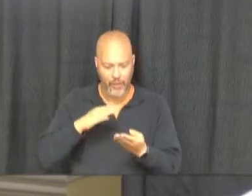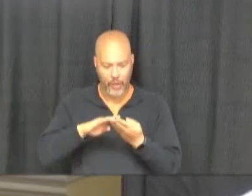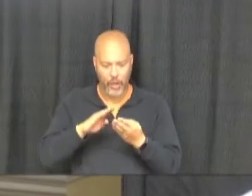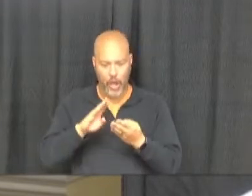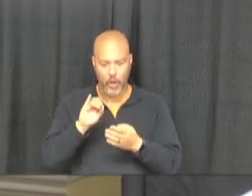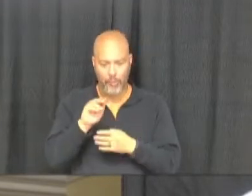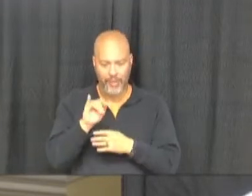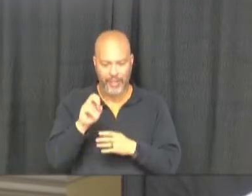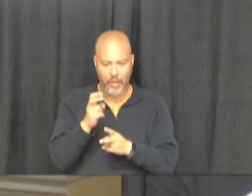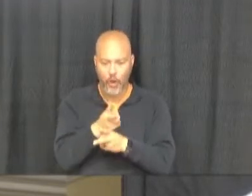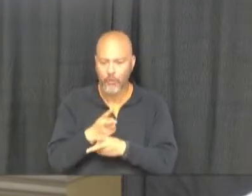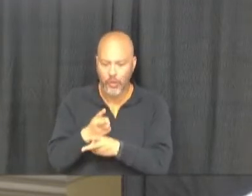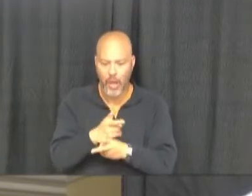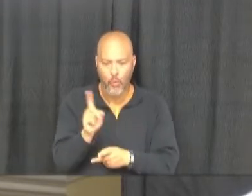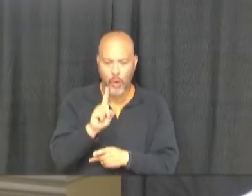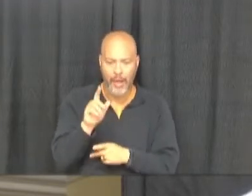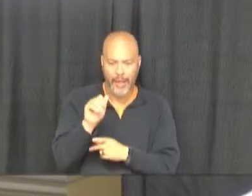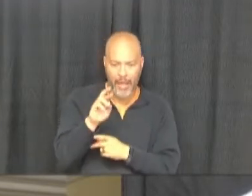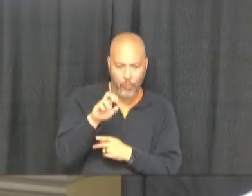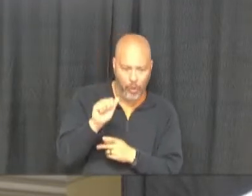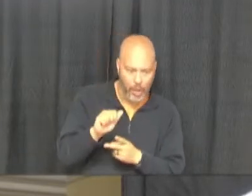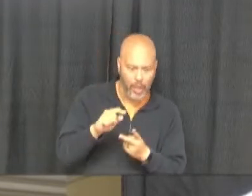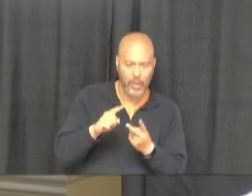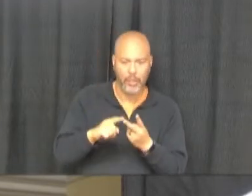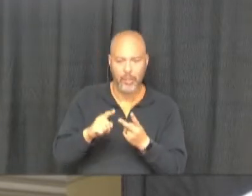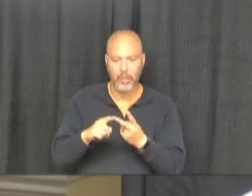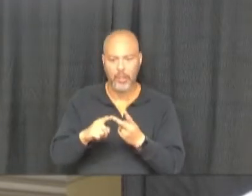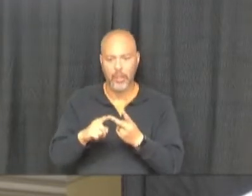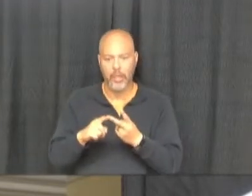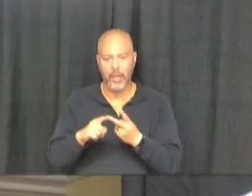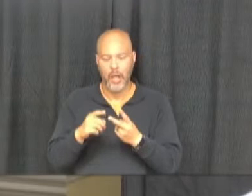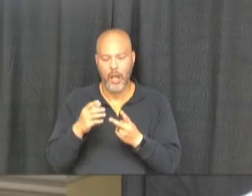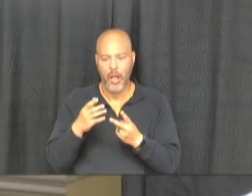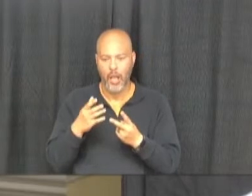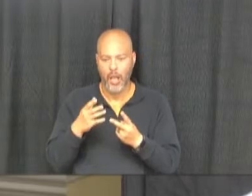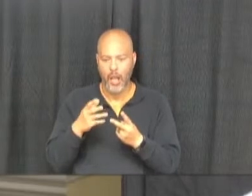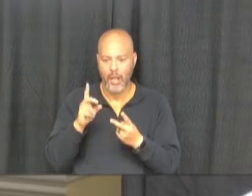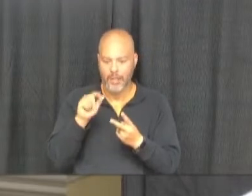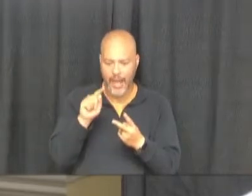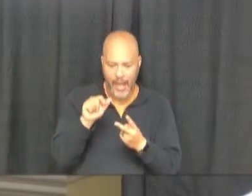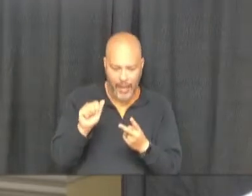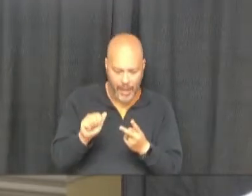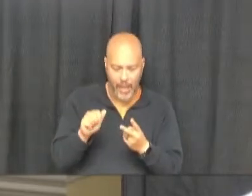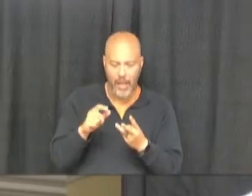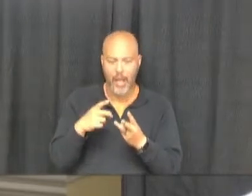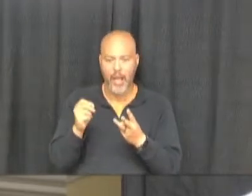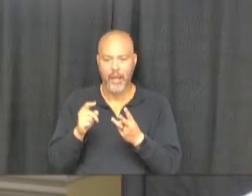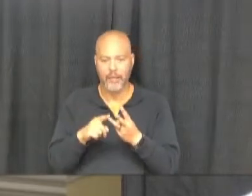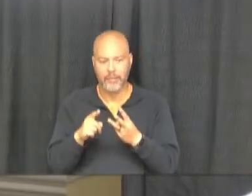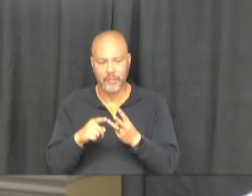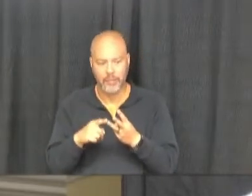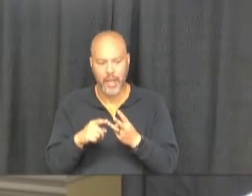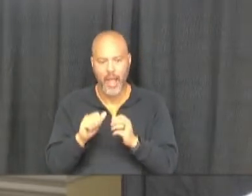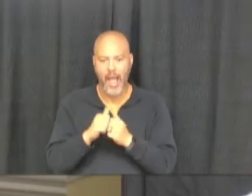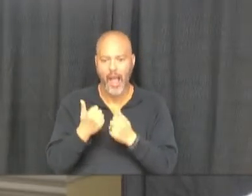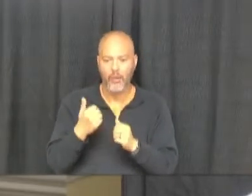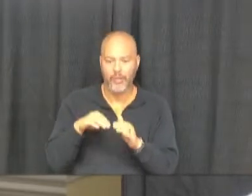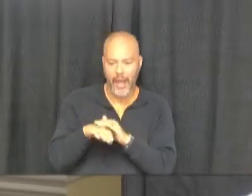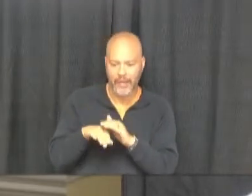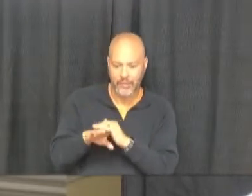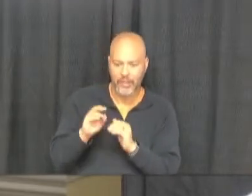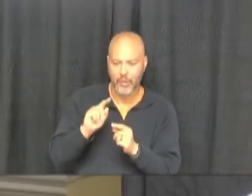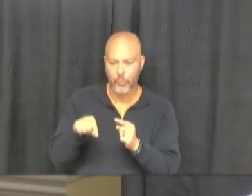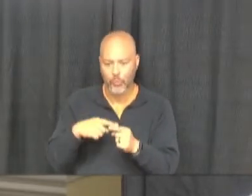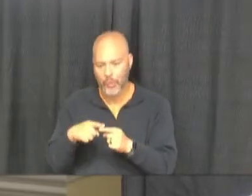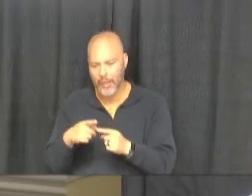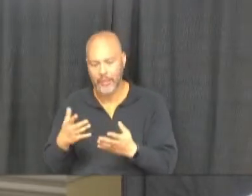which would determine where the cameras are placed, the data, and how it's accessed and